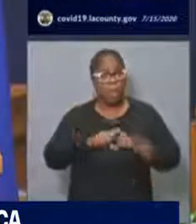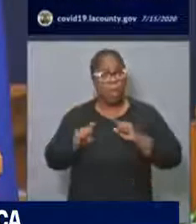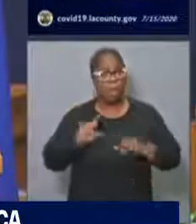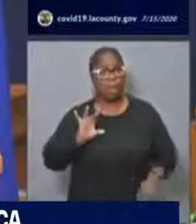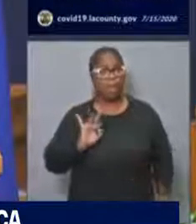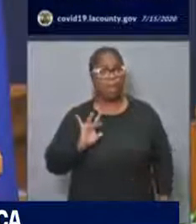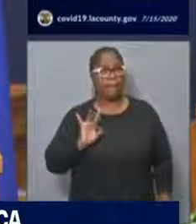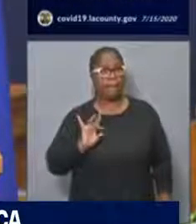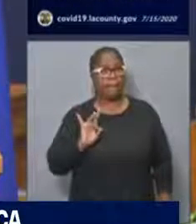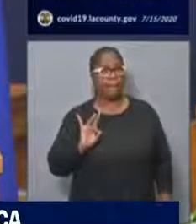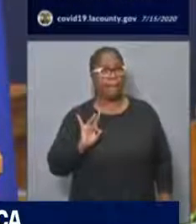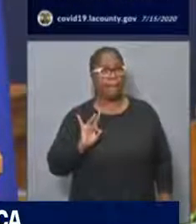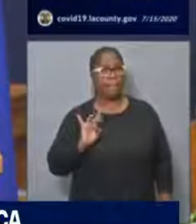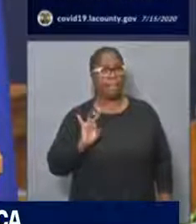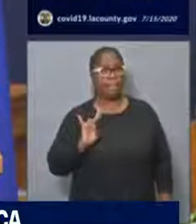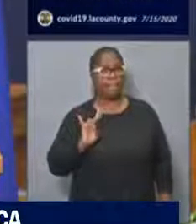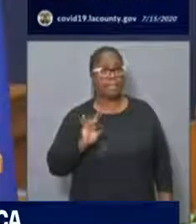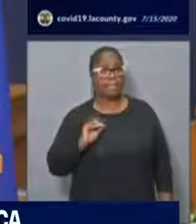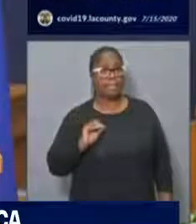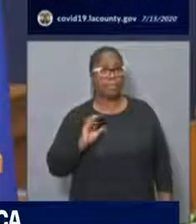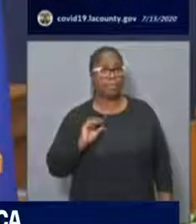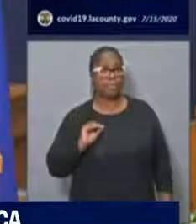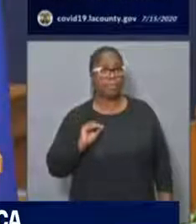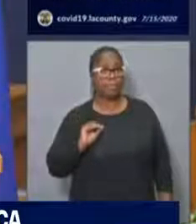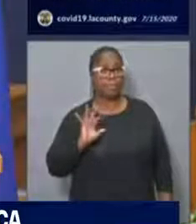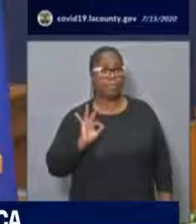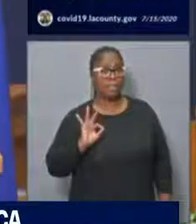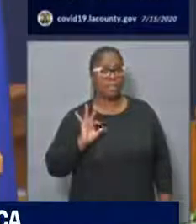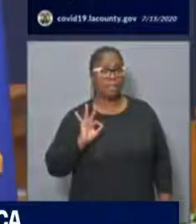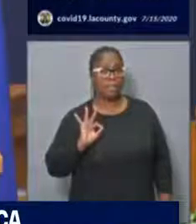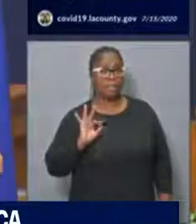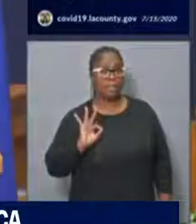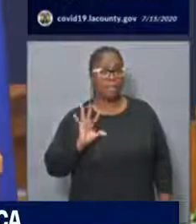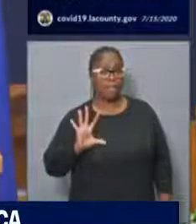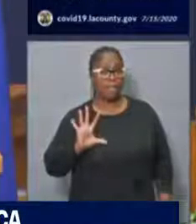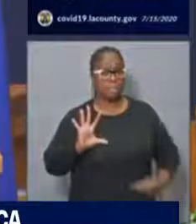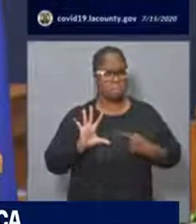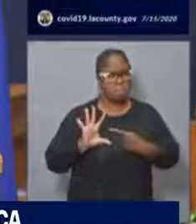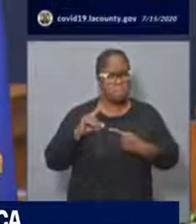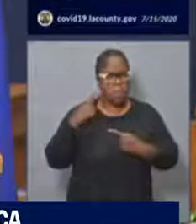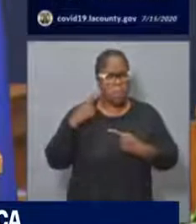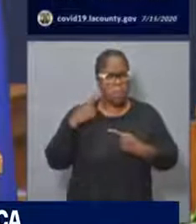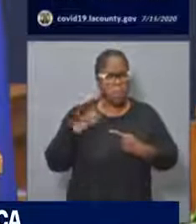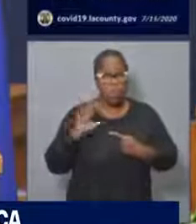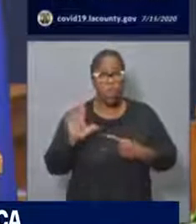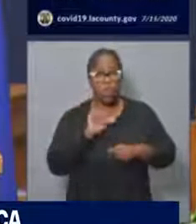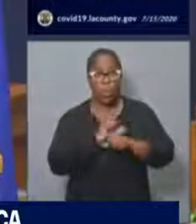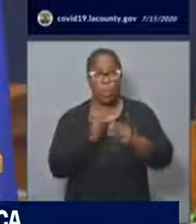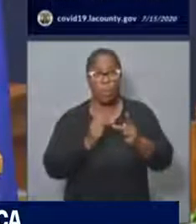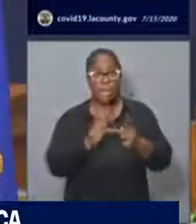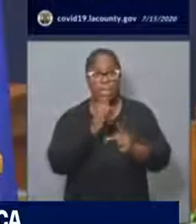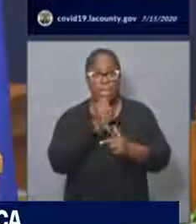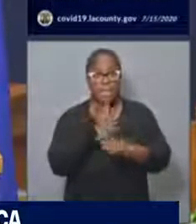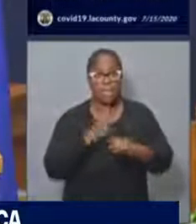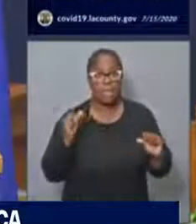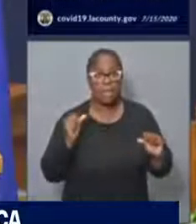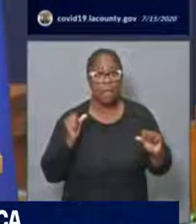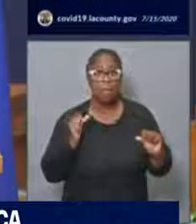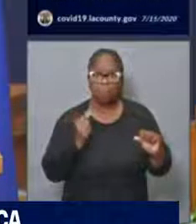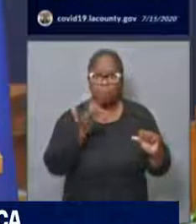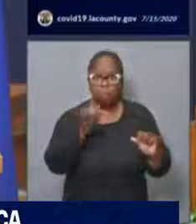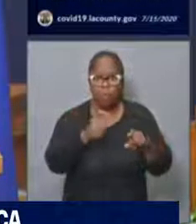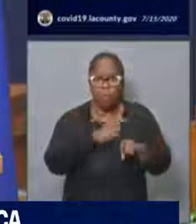888-700-9995 to report unsafe work conditions. Reports may be anonymous, and there will be no questions about personal